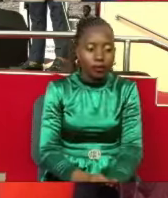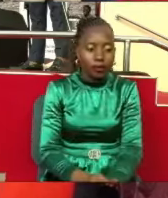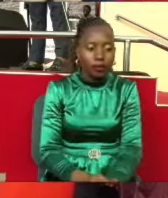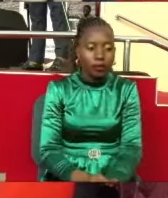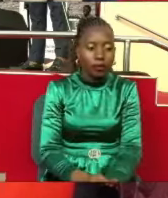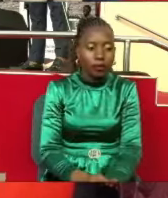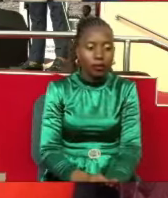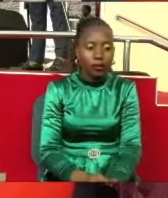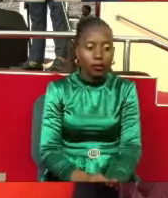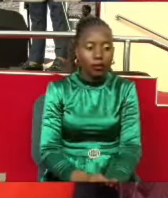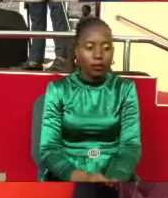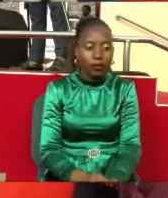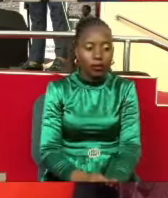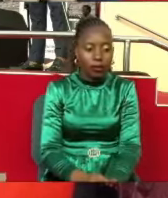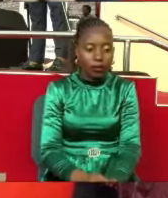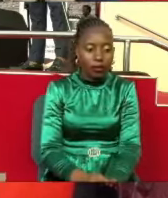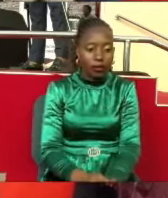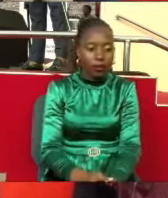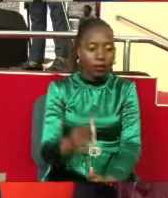Yahweh. Your name is